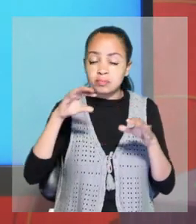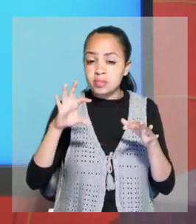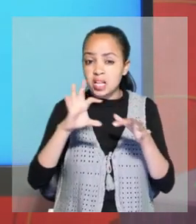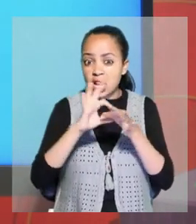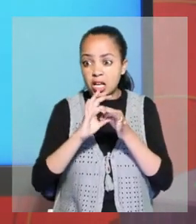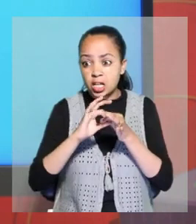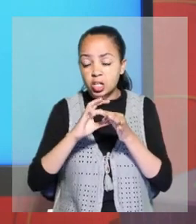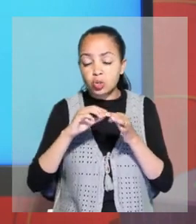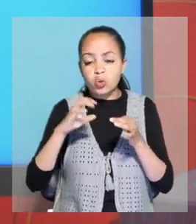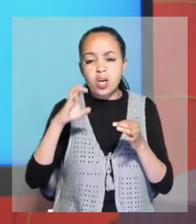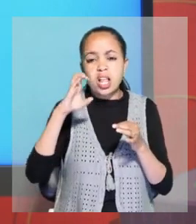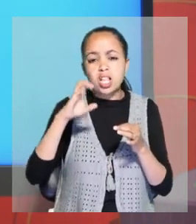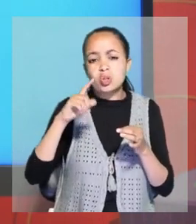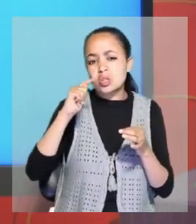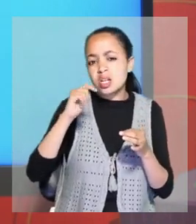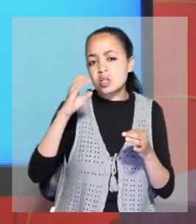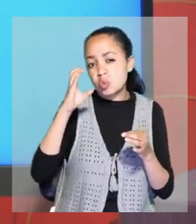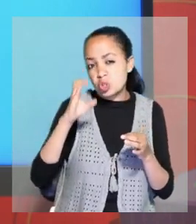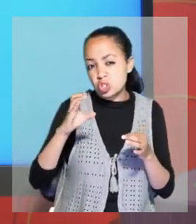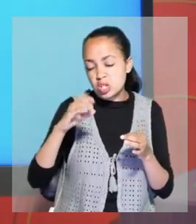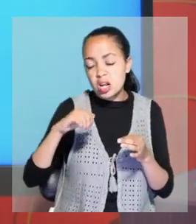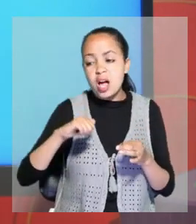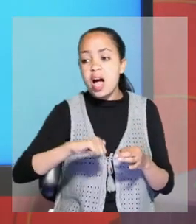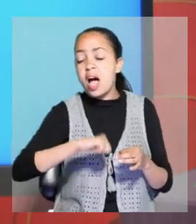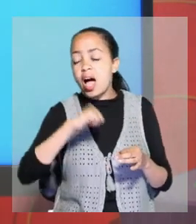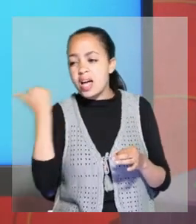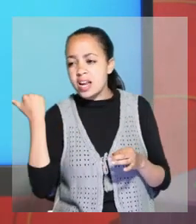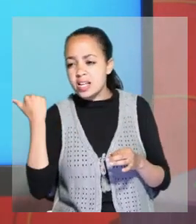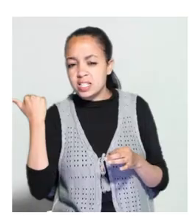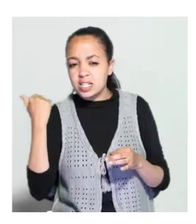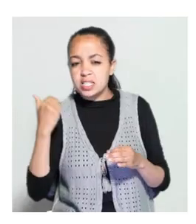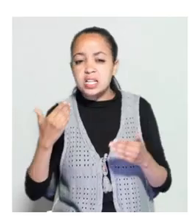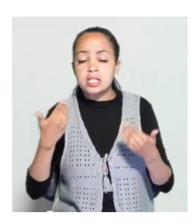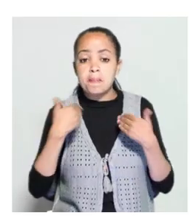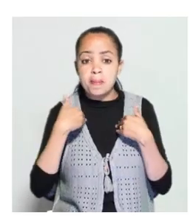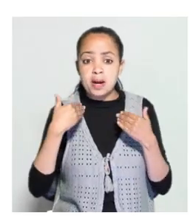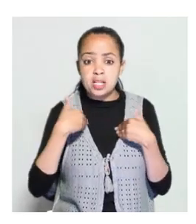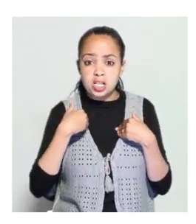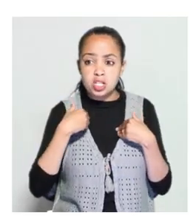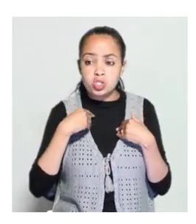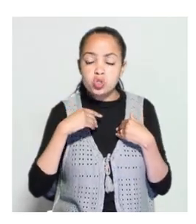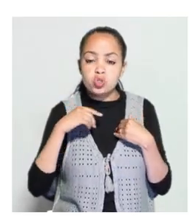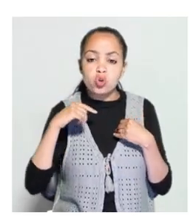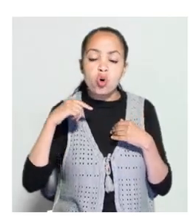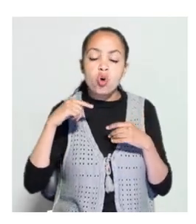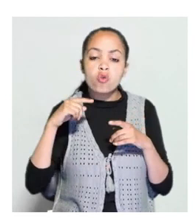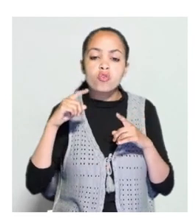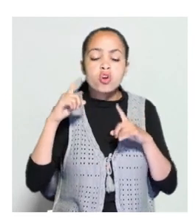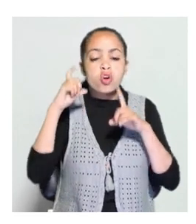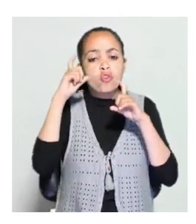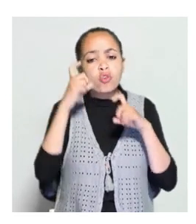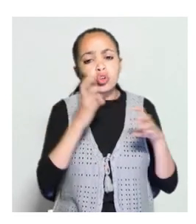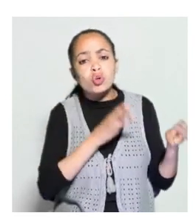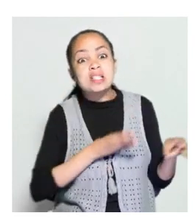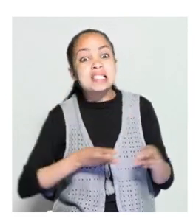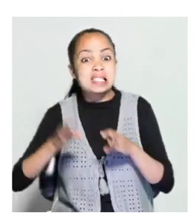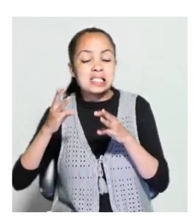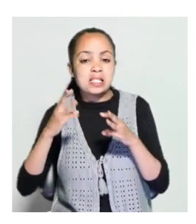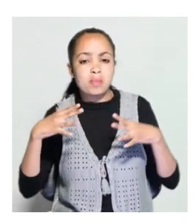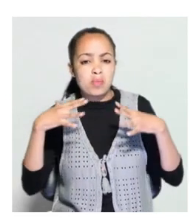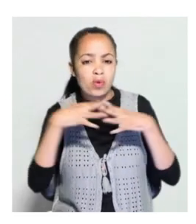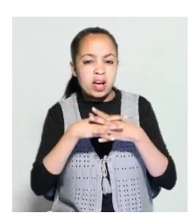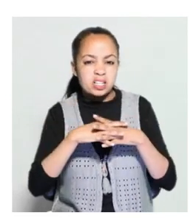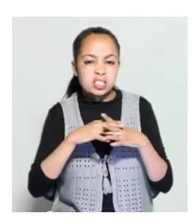electron transport chain. Another, there is a presence of photosystems, photochemical reaction,